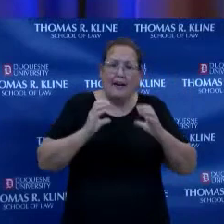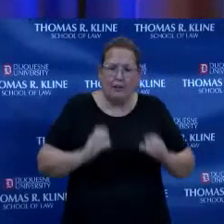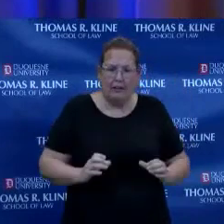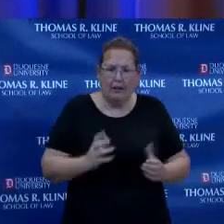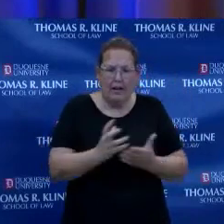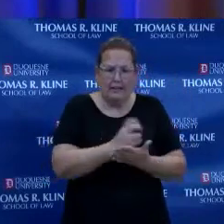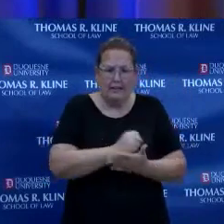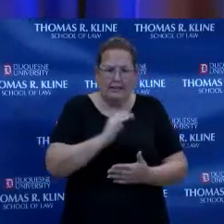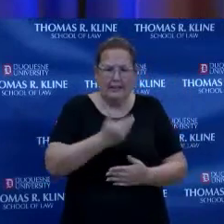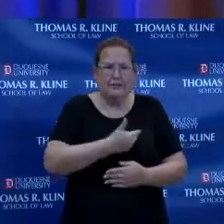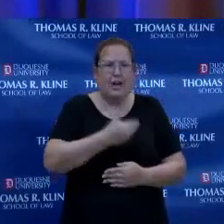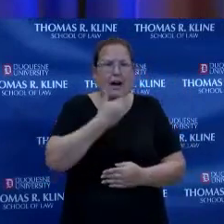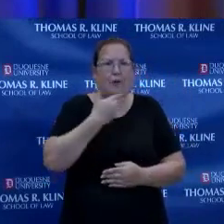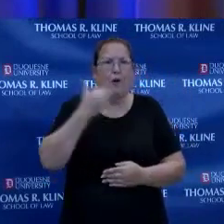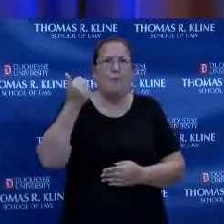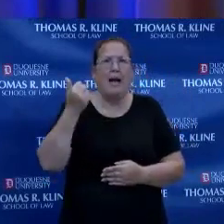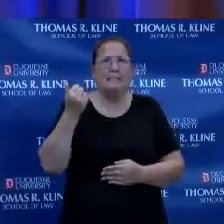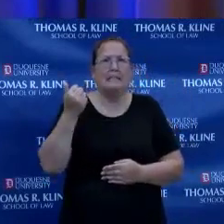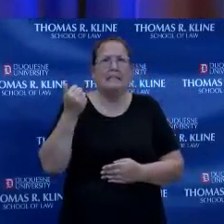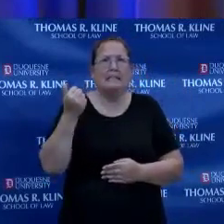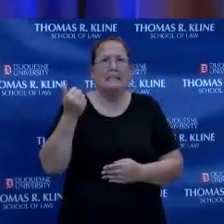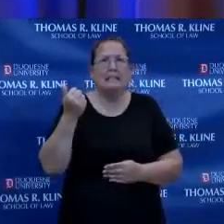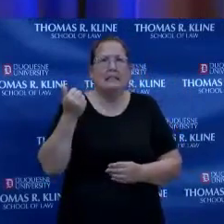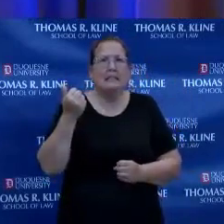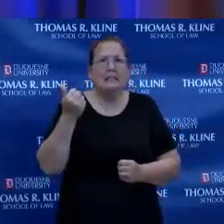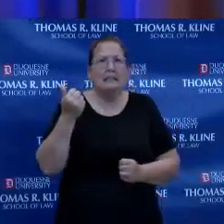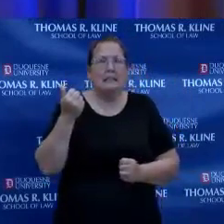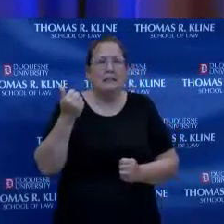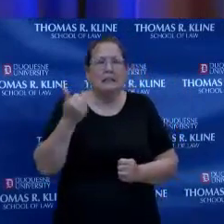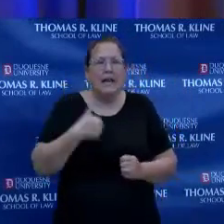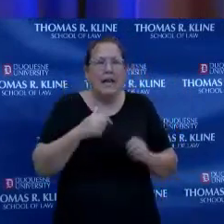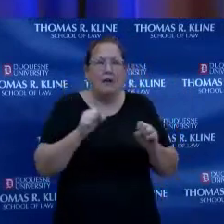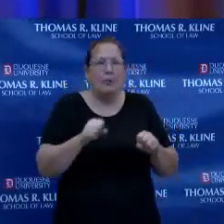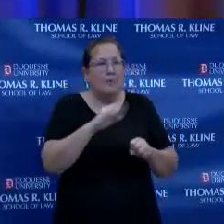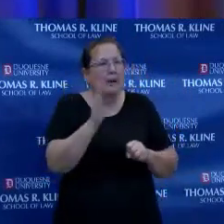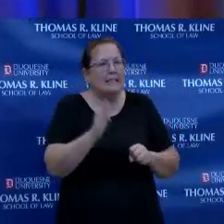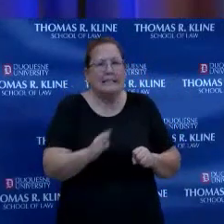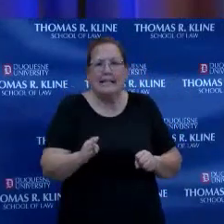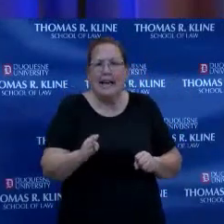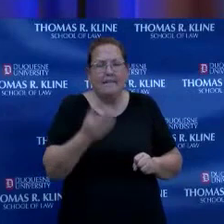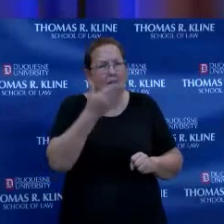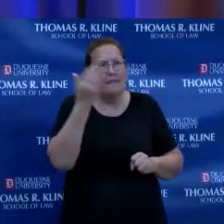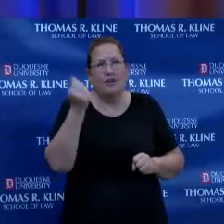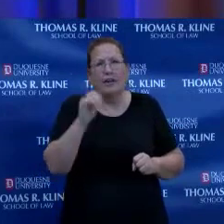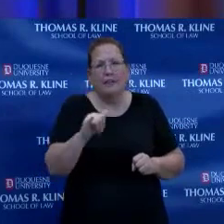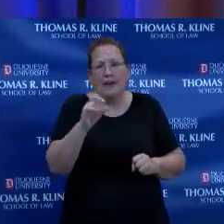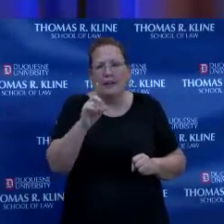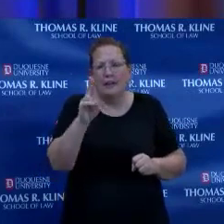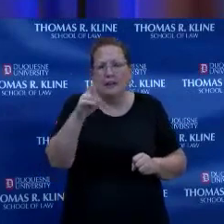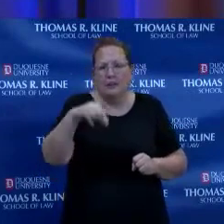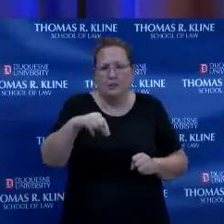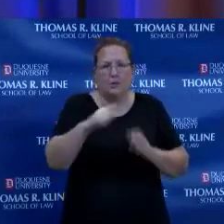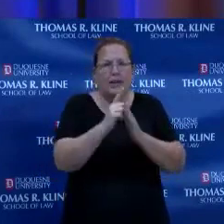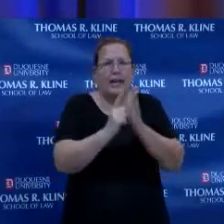best. Lives and liberty are in our hands, and we must never forget that. Duquesne Kline lawyers know that every case